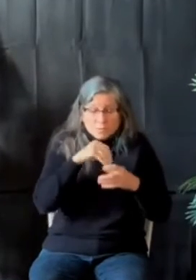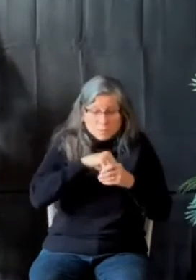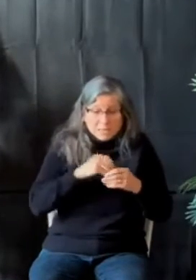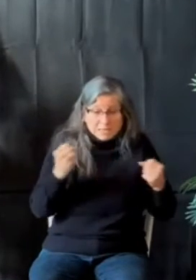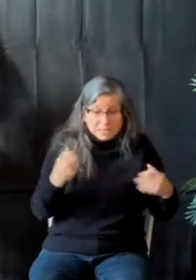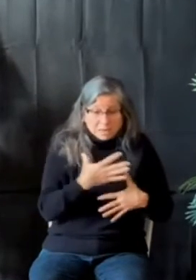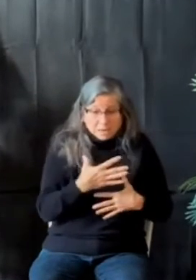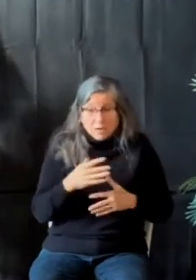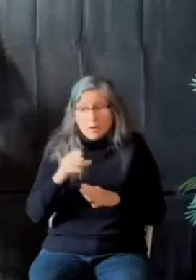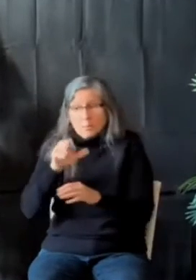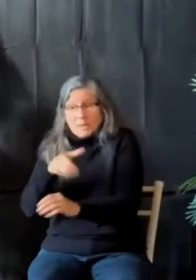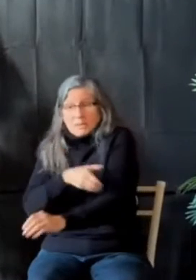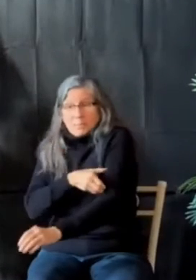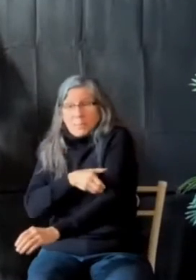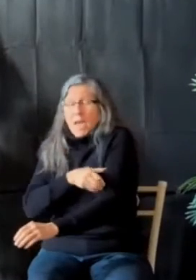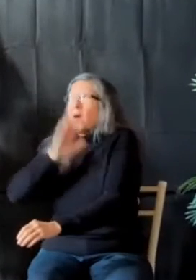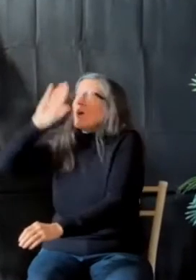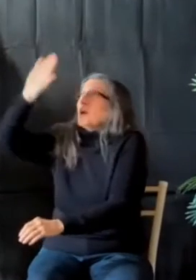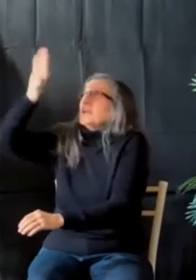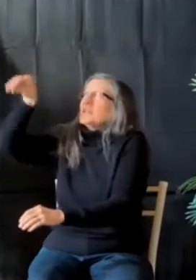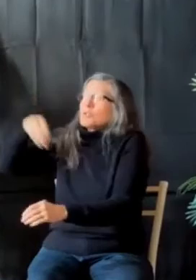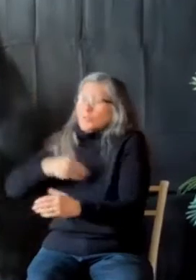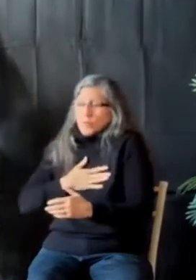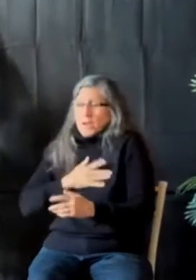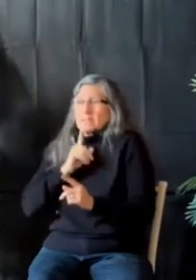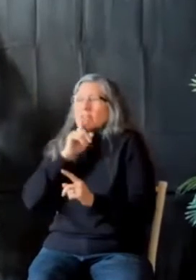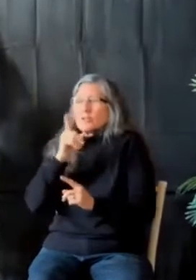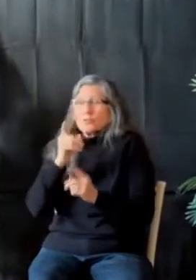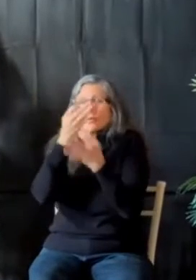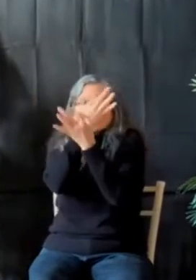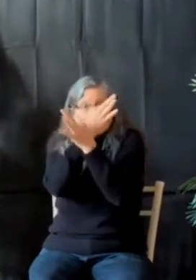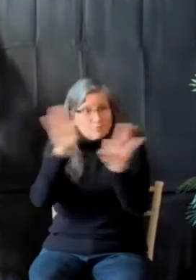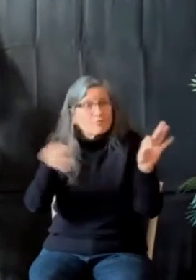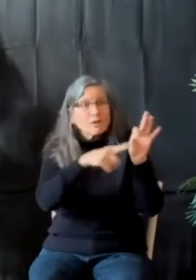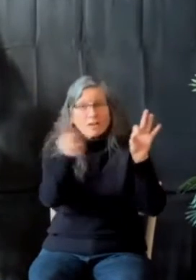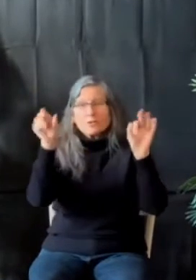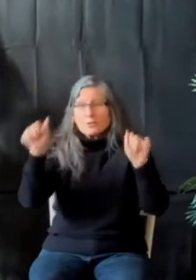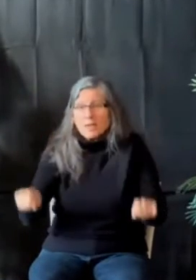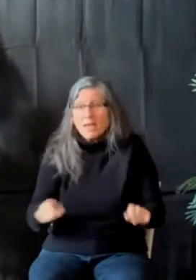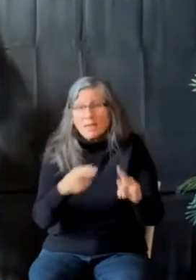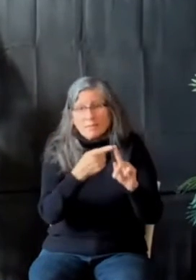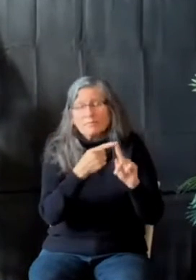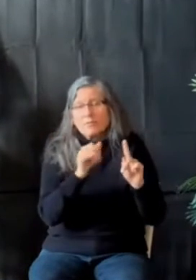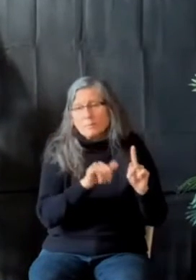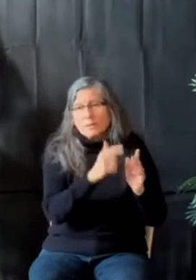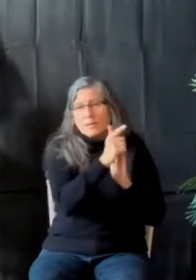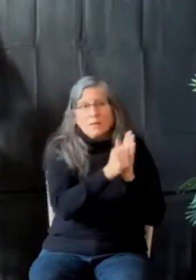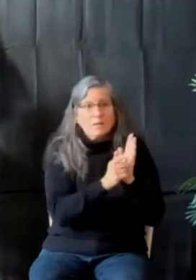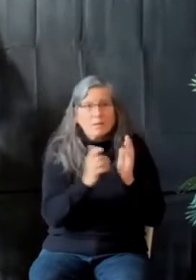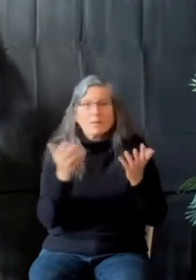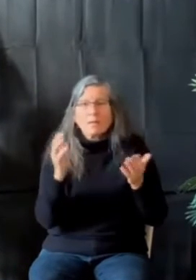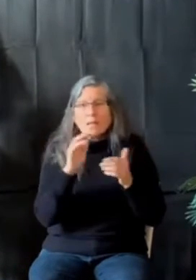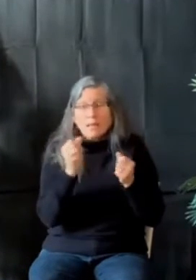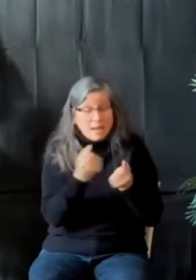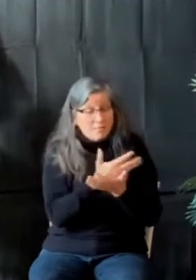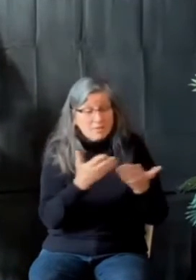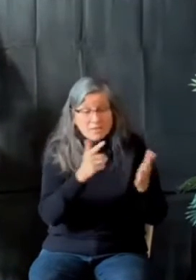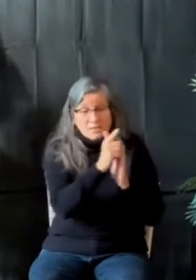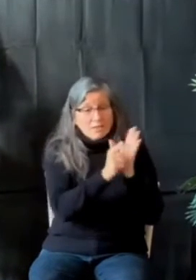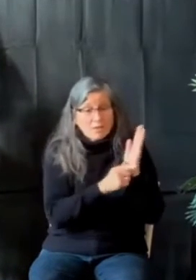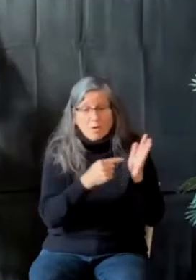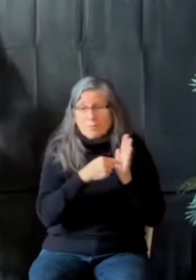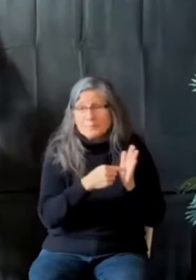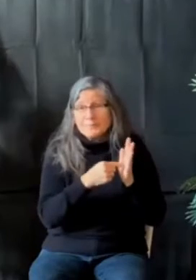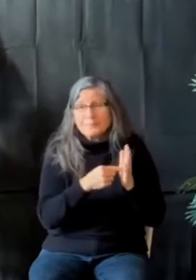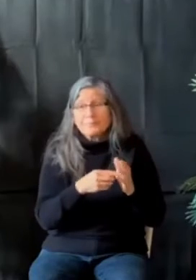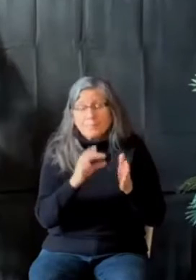the power of grace and truth can set you free from that law and all that it represents. The